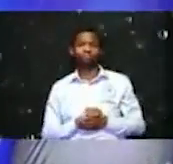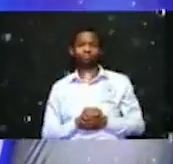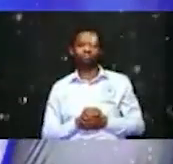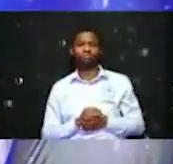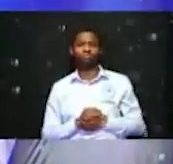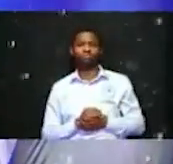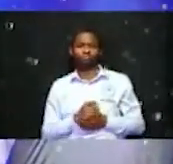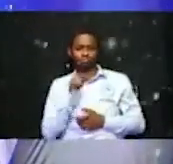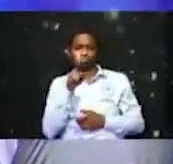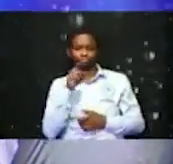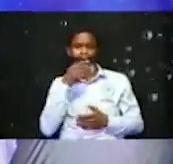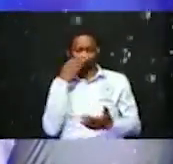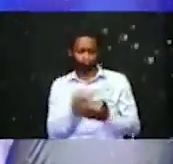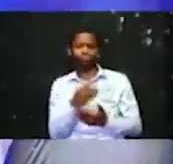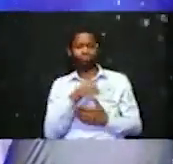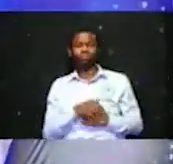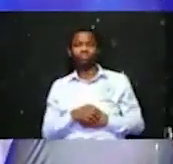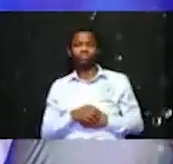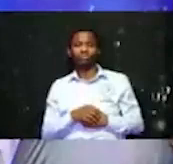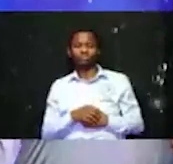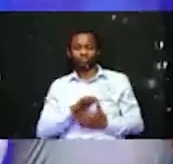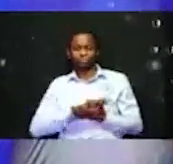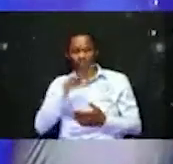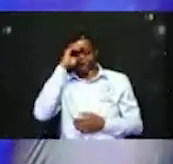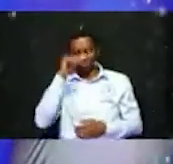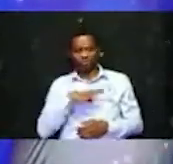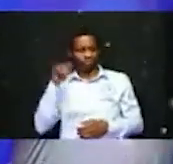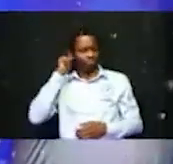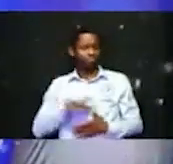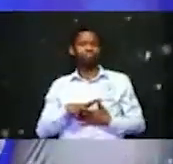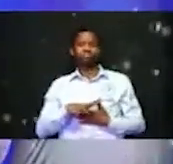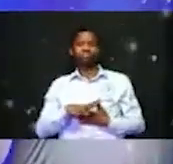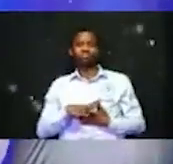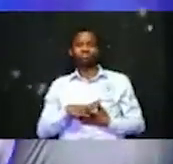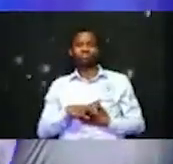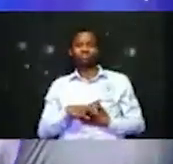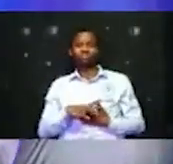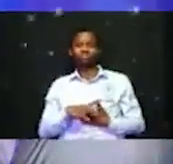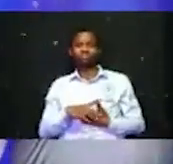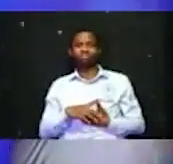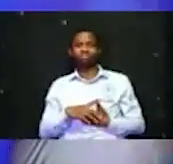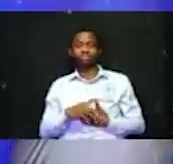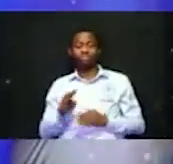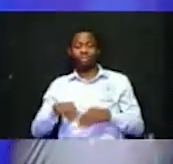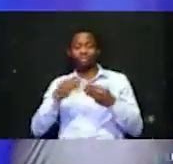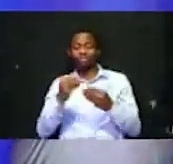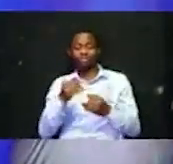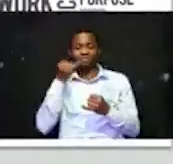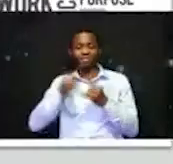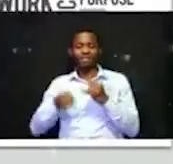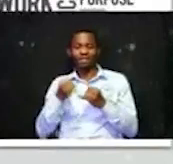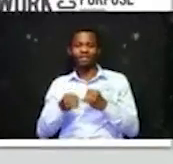well. Be noble. And be gentle. I'll give you the last one on